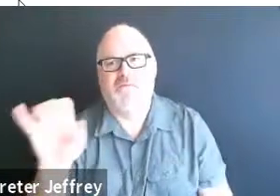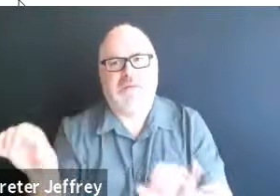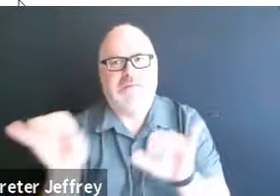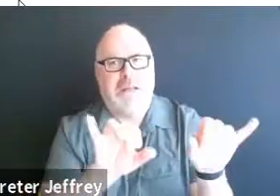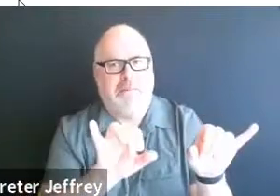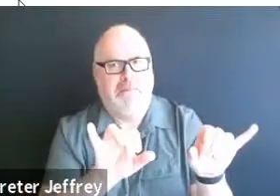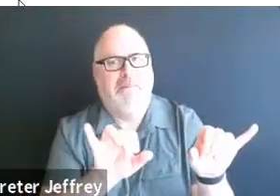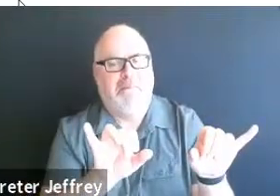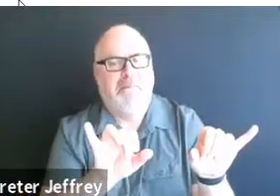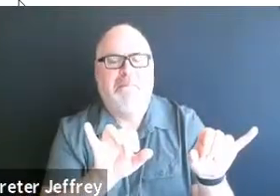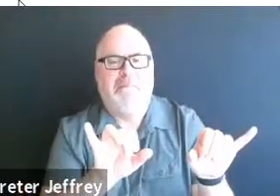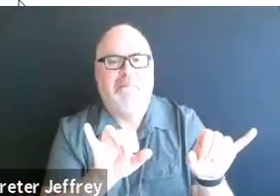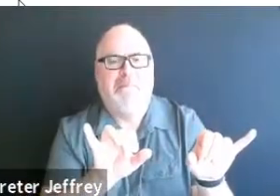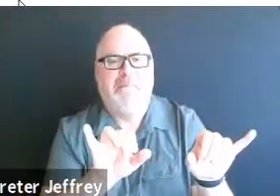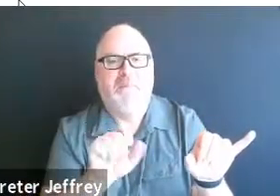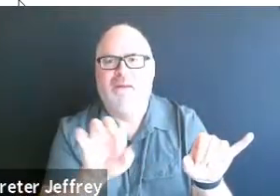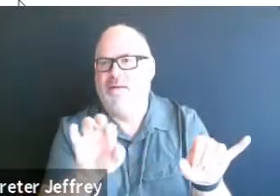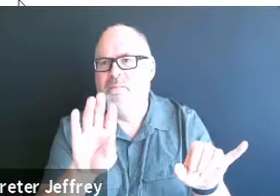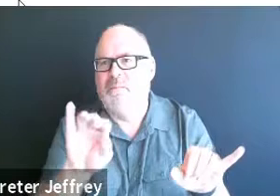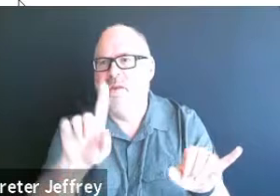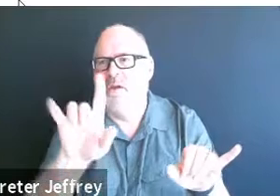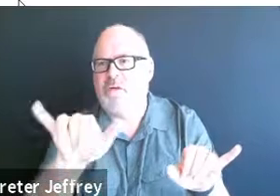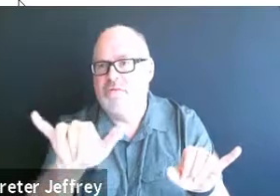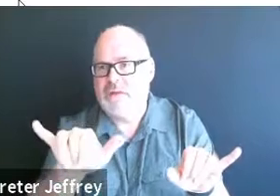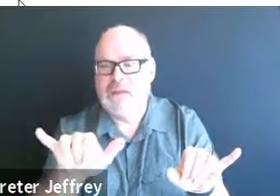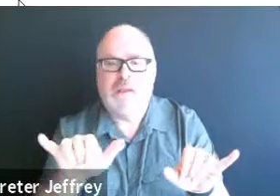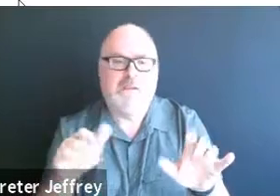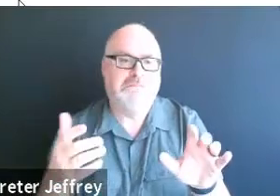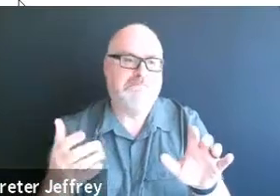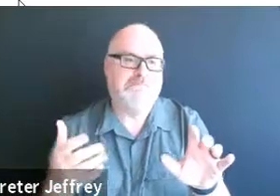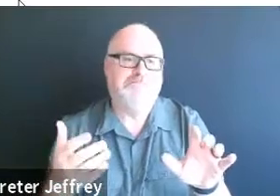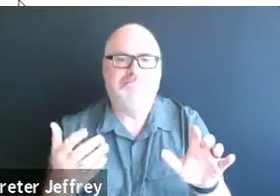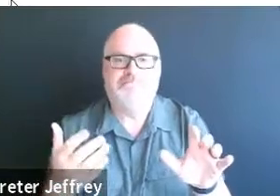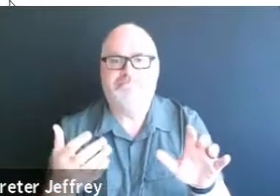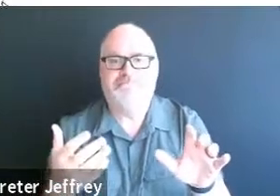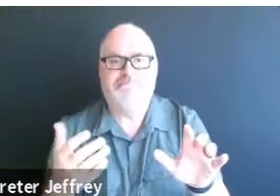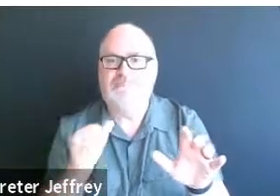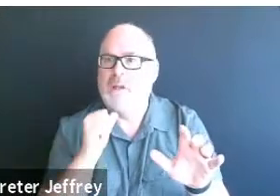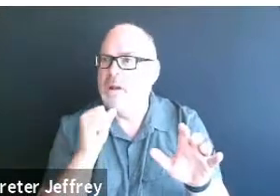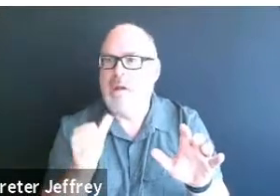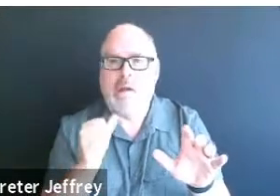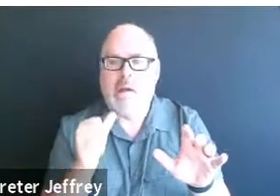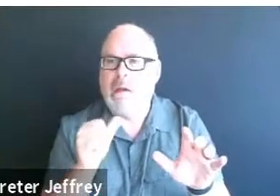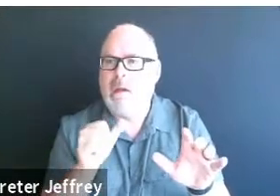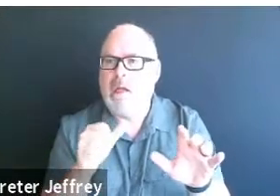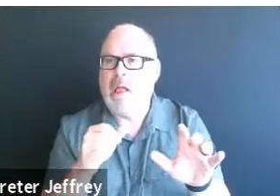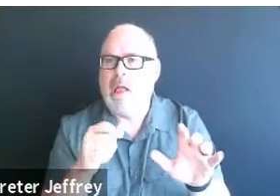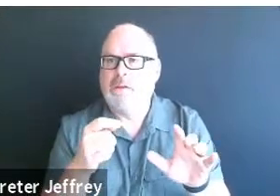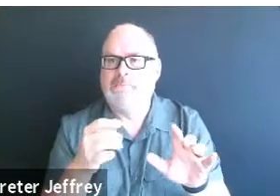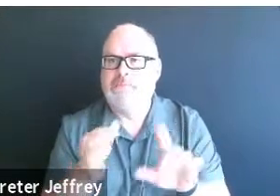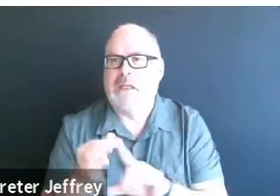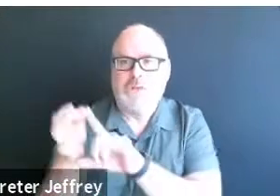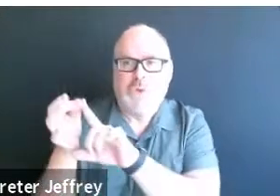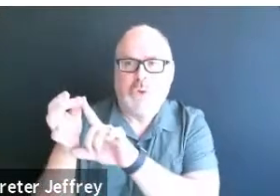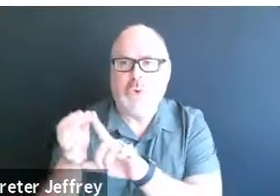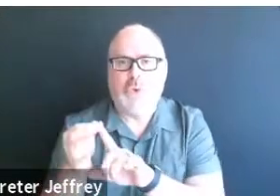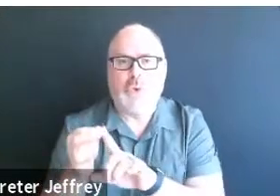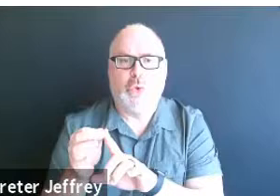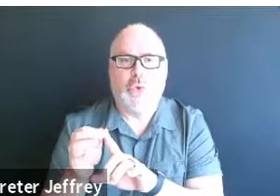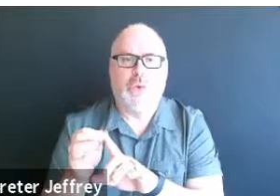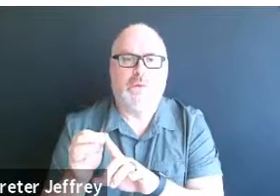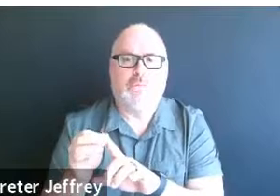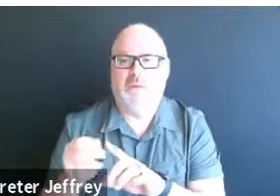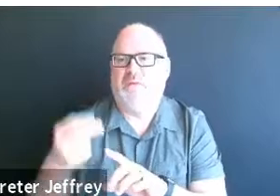Many bibliographies tend to be the same. So if bibliographies are not